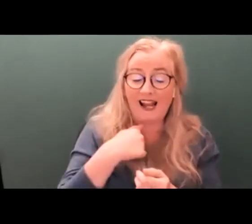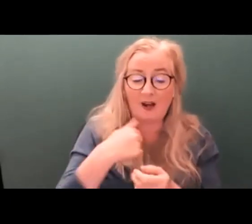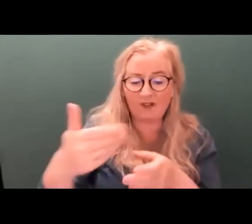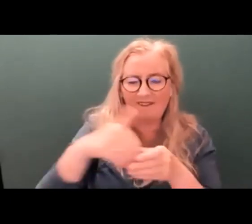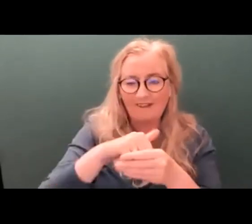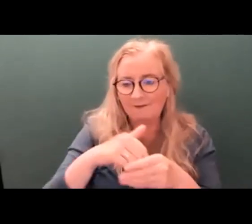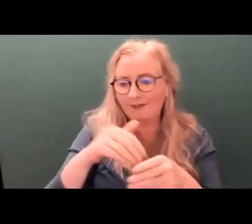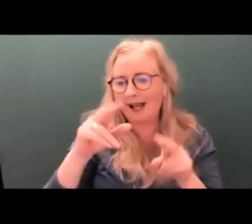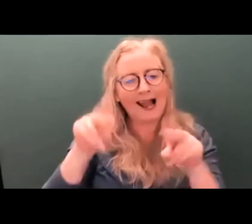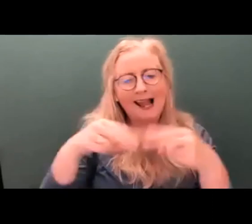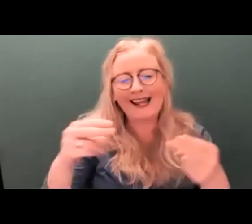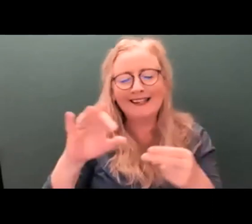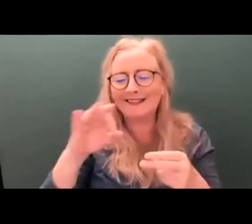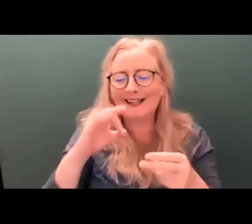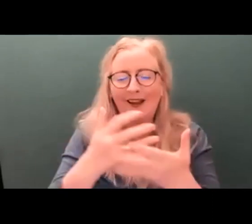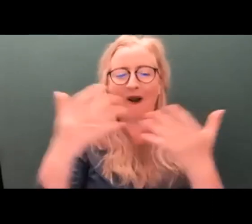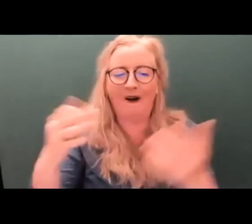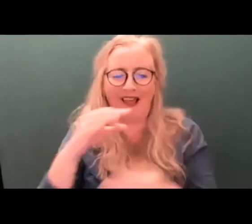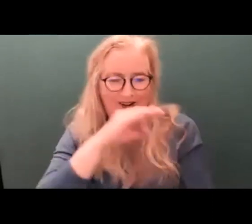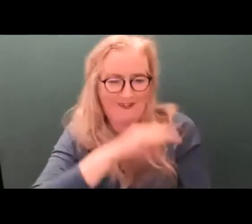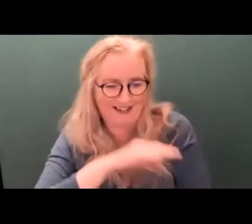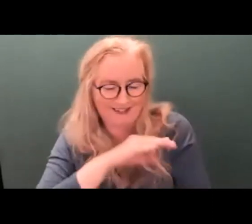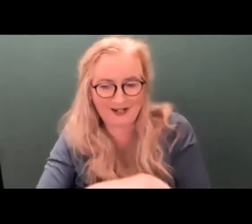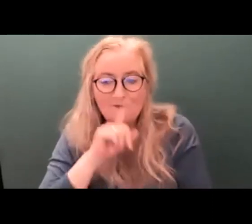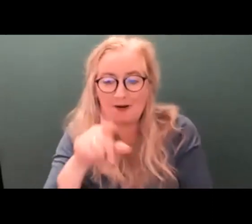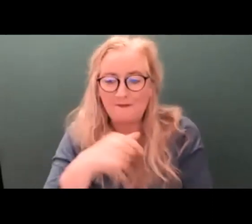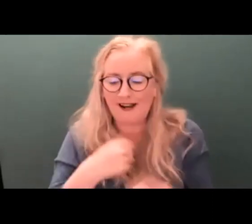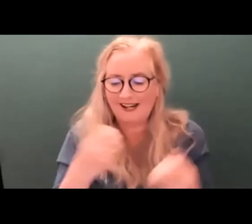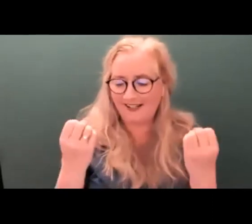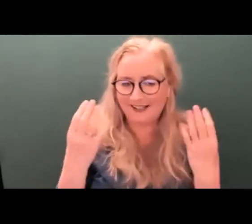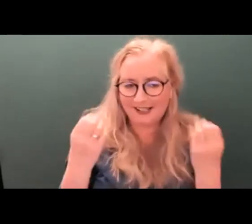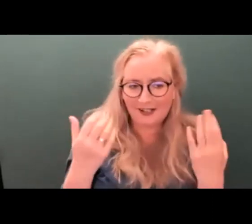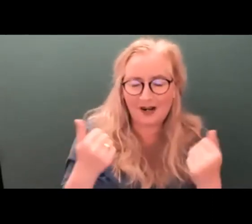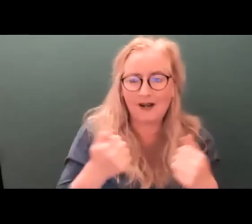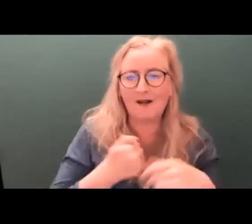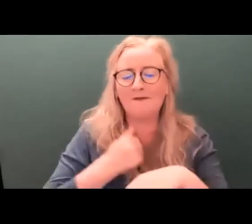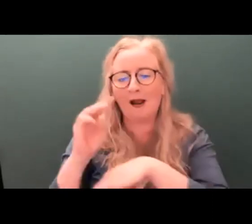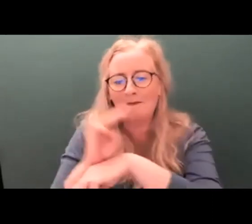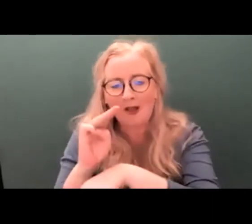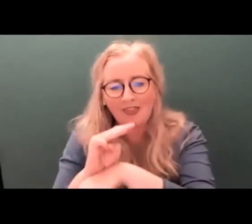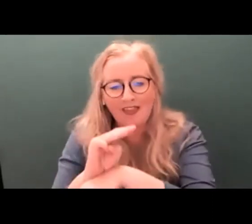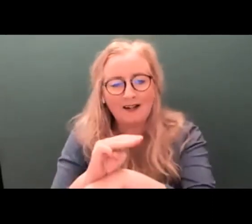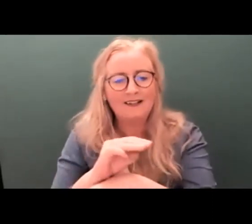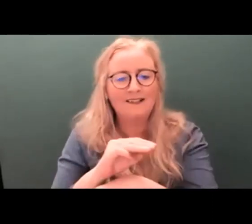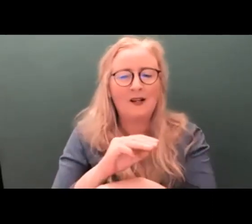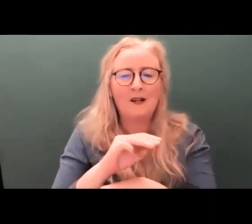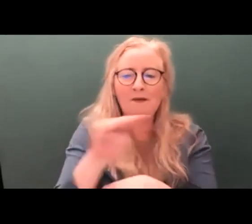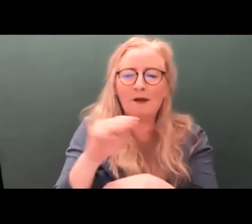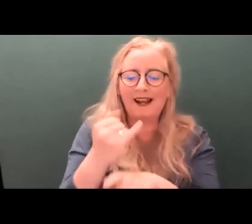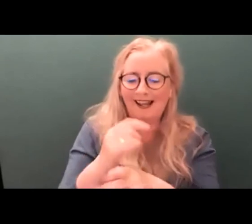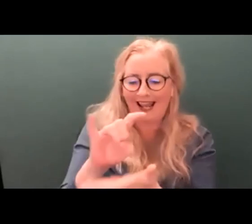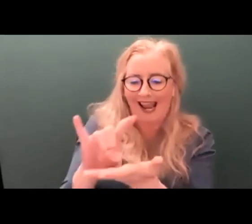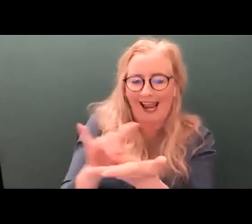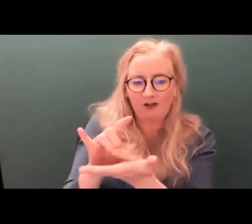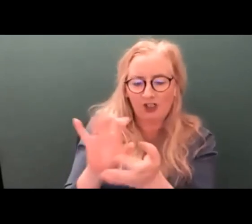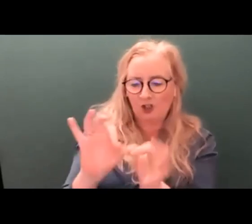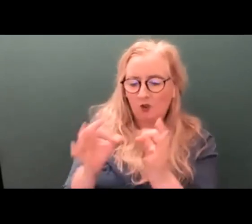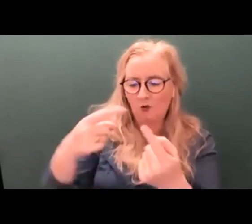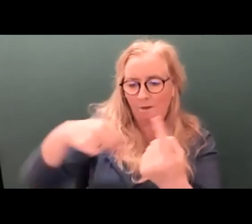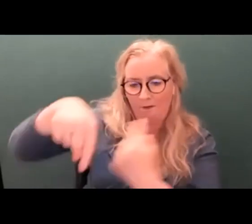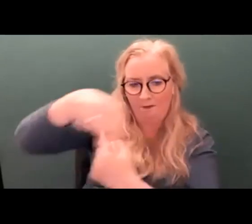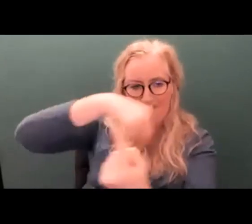I can't take a whole lot of credit for many my my sister and my mother and people in the full heritage group. And we